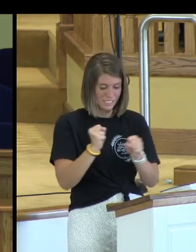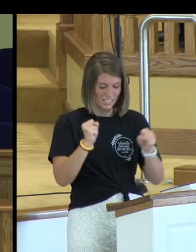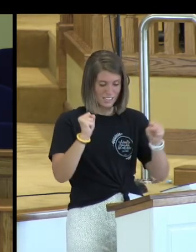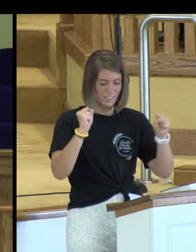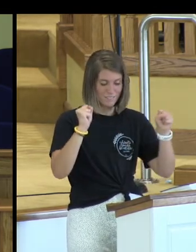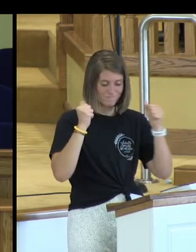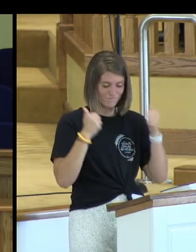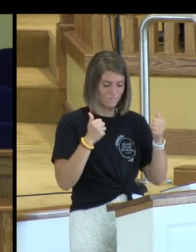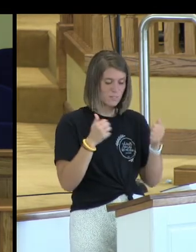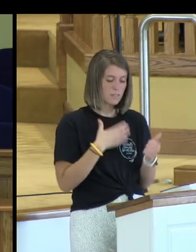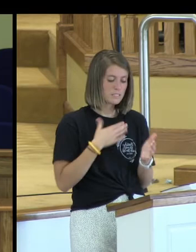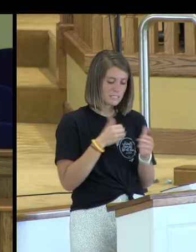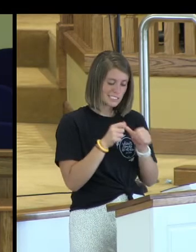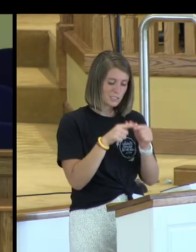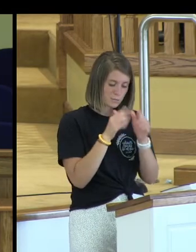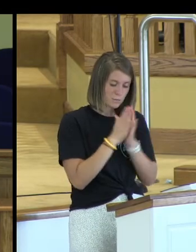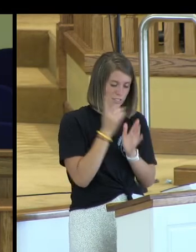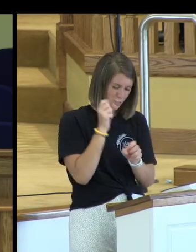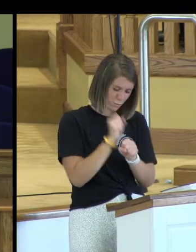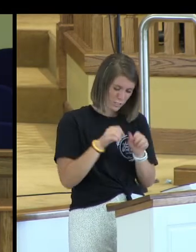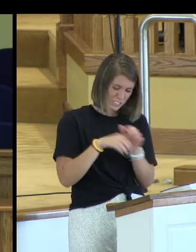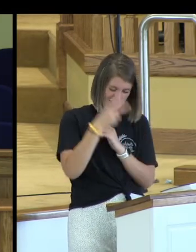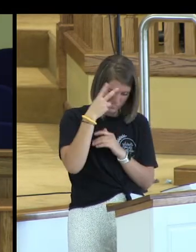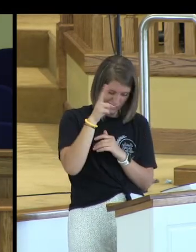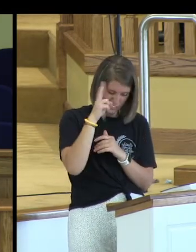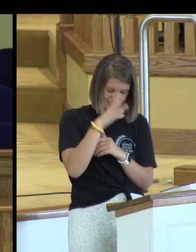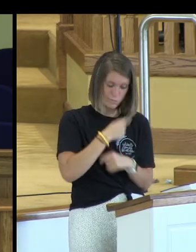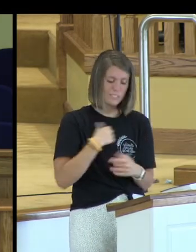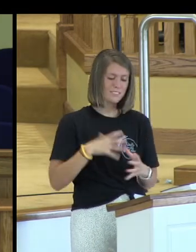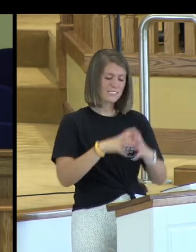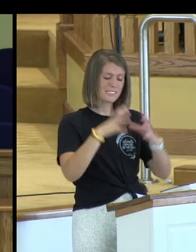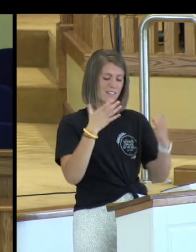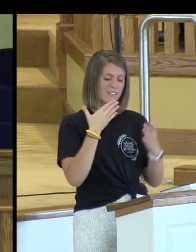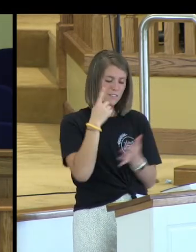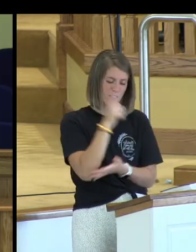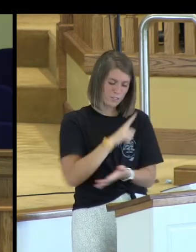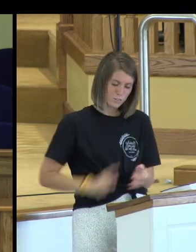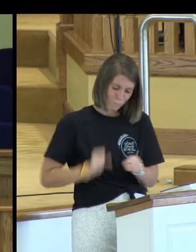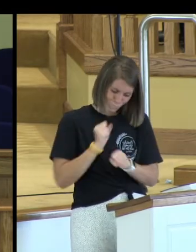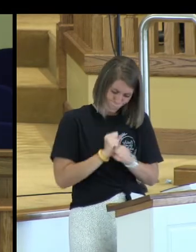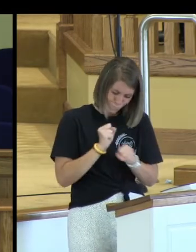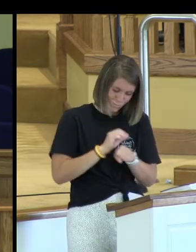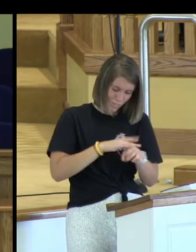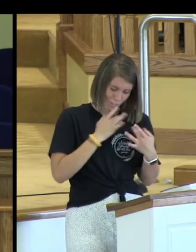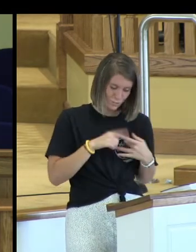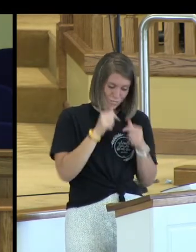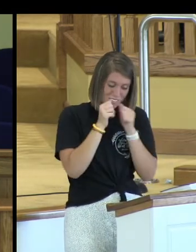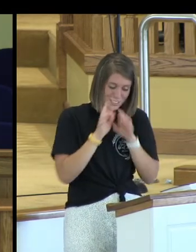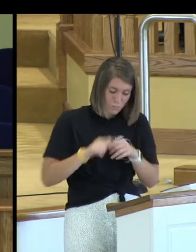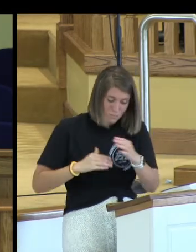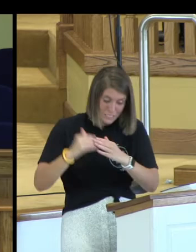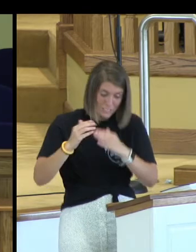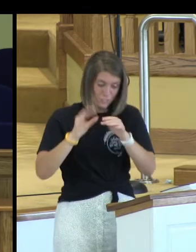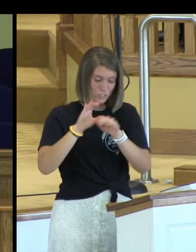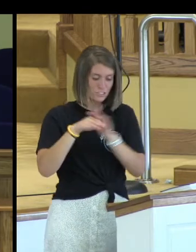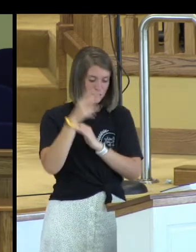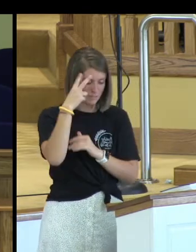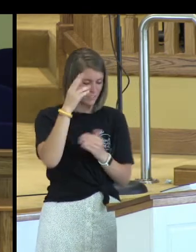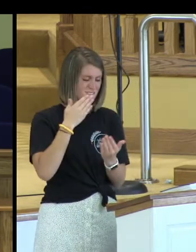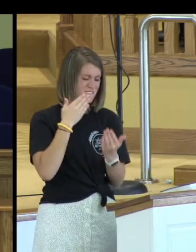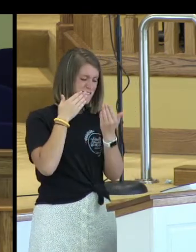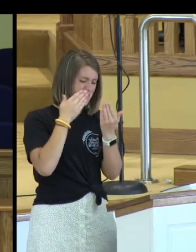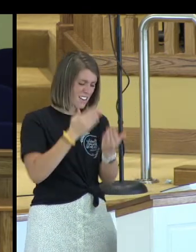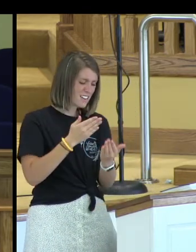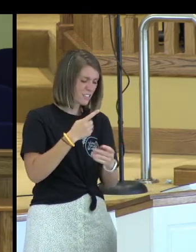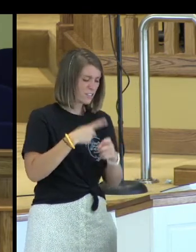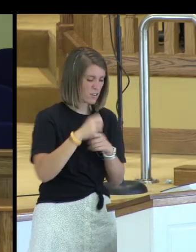souls. Please continue to pray for our work in Mexico. We are so grateful the Lord is working on hearts to be a blessing to build churches in Mexico. Thank you,